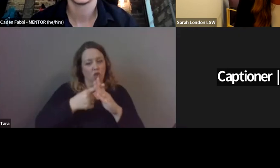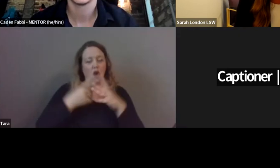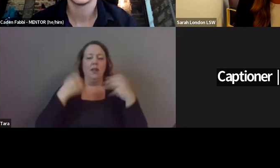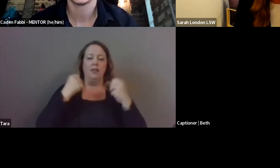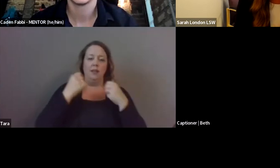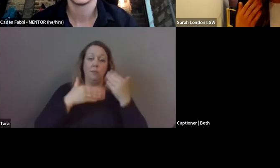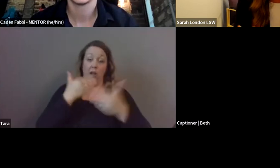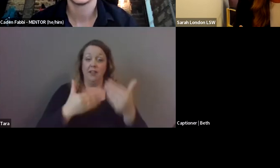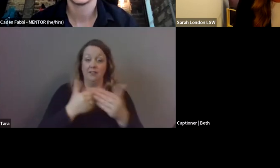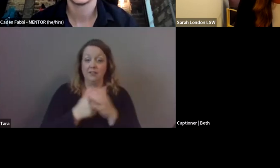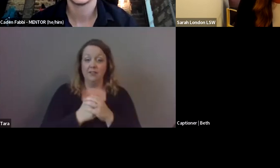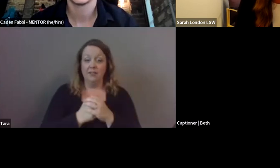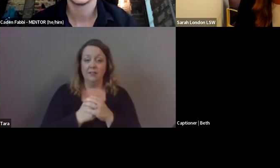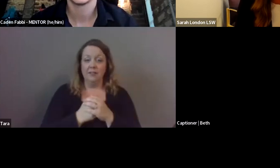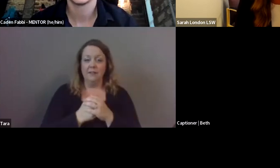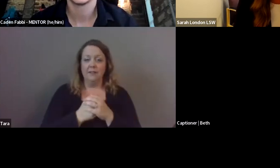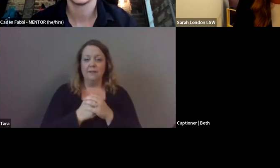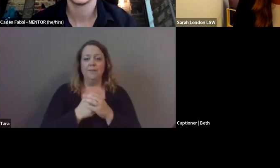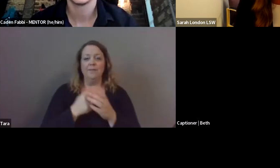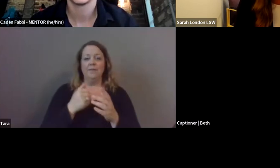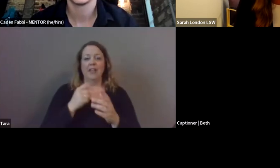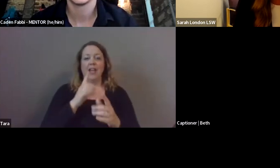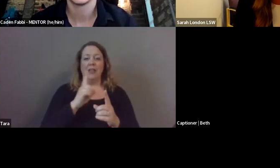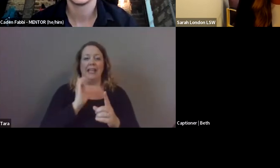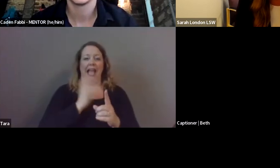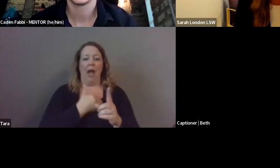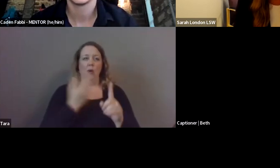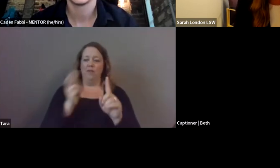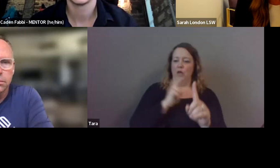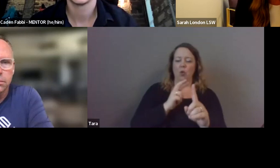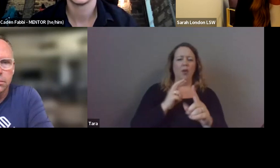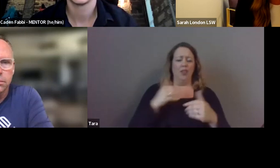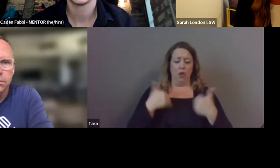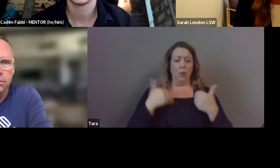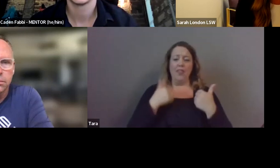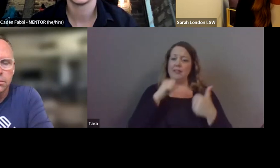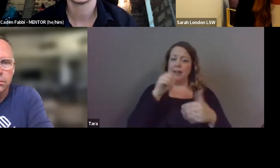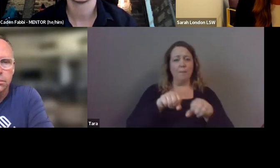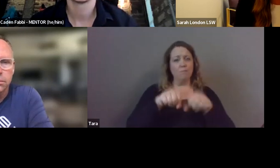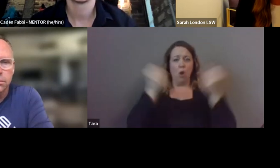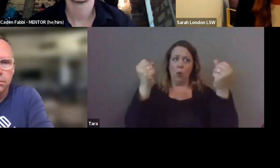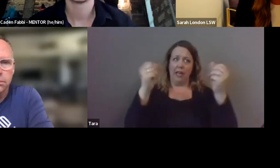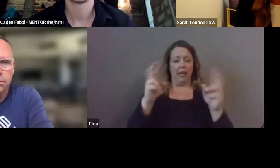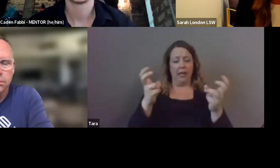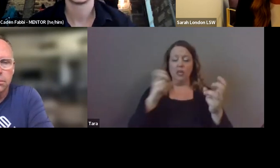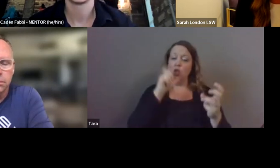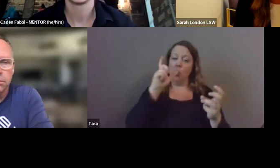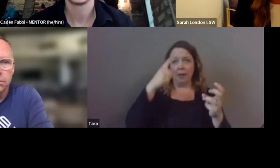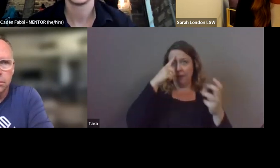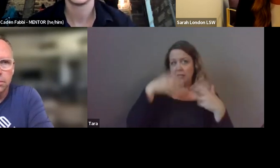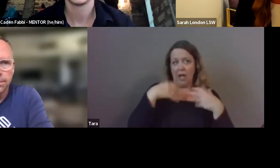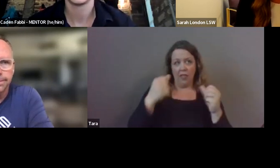um and we really come from the lens that our youth are not broken and that they don't need a mental health diagnosis in order to deserve